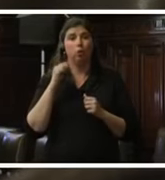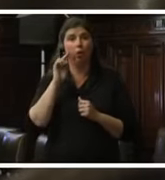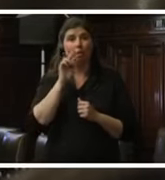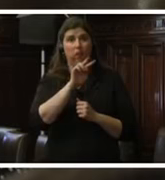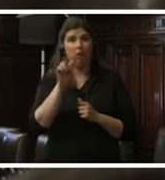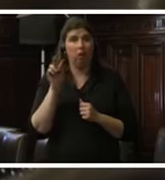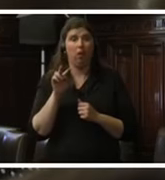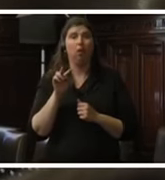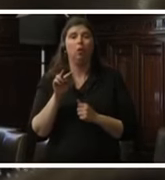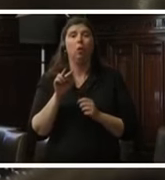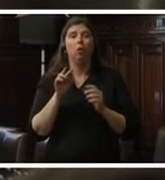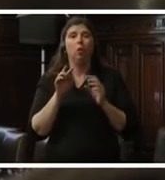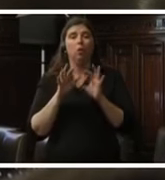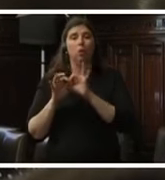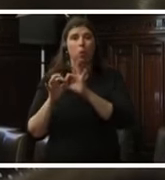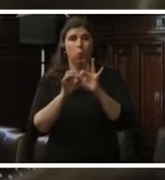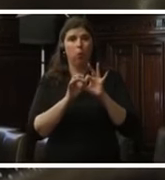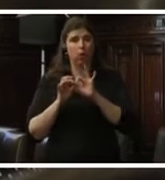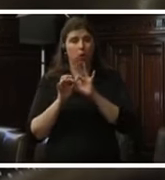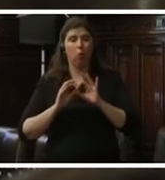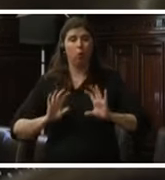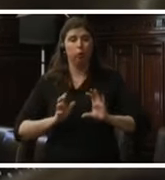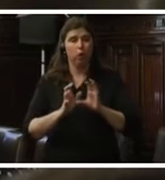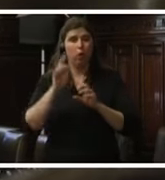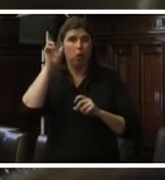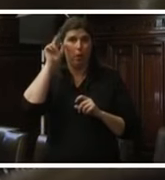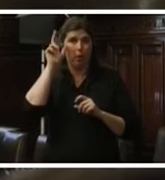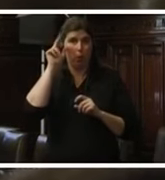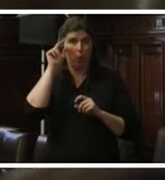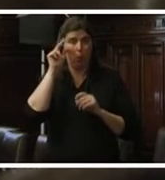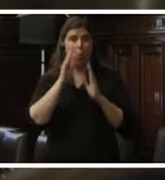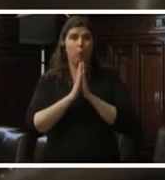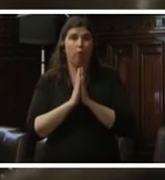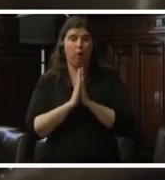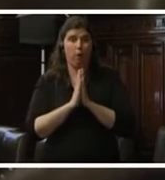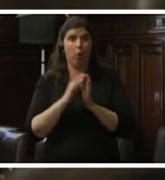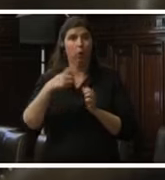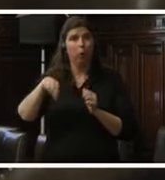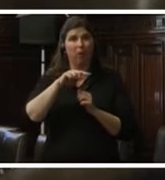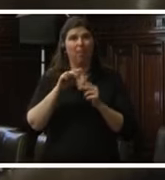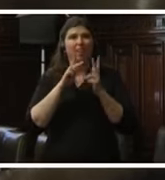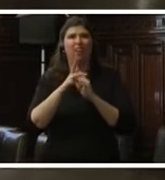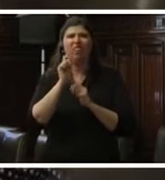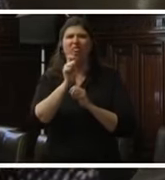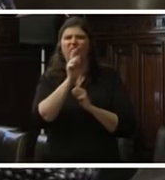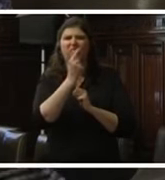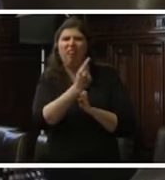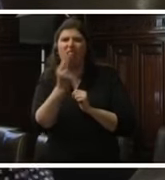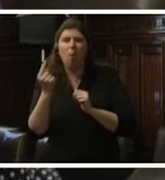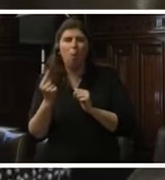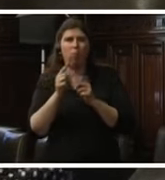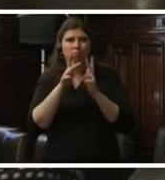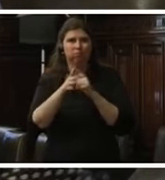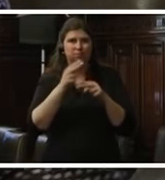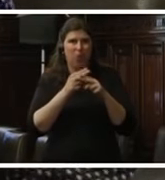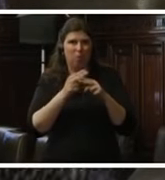in Peru. If you can also identify yourself when you're speaking and intervening. Thank you.